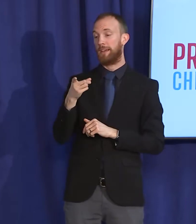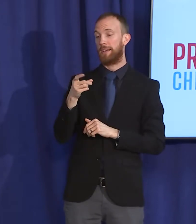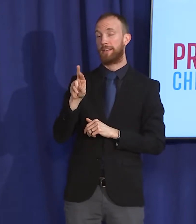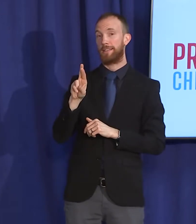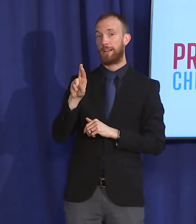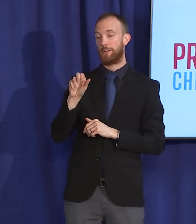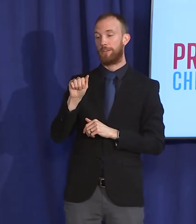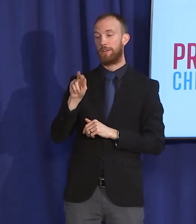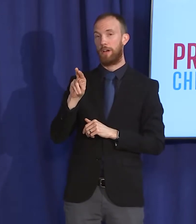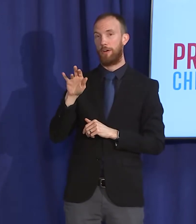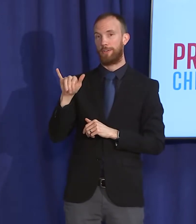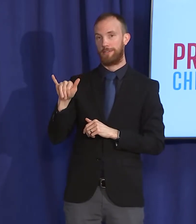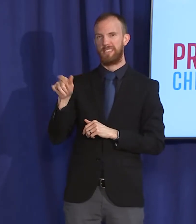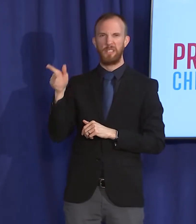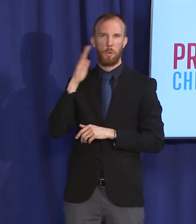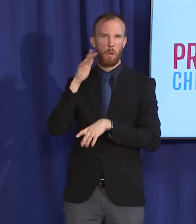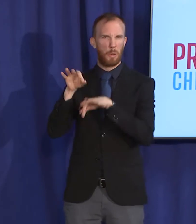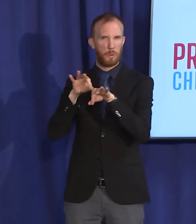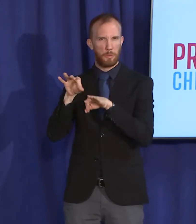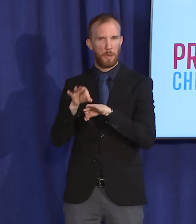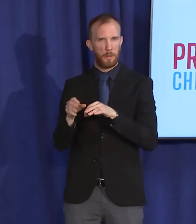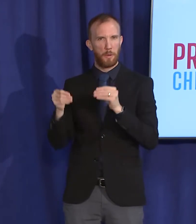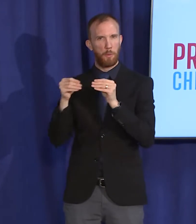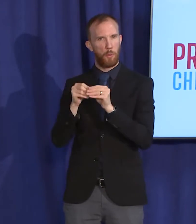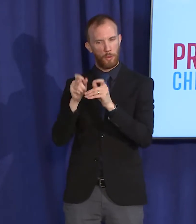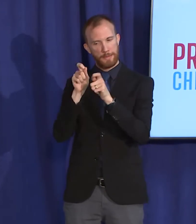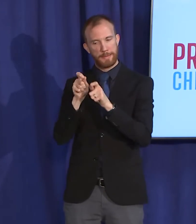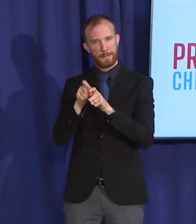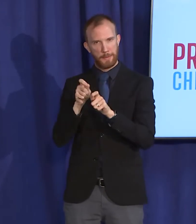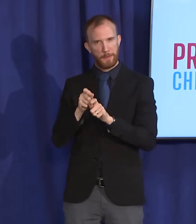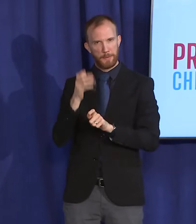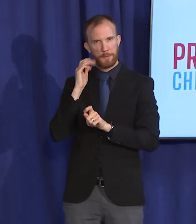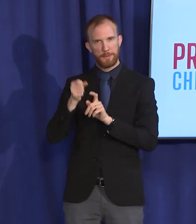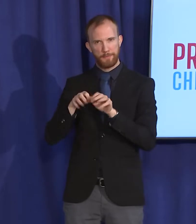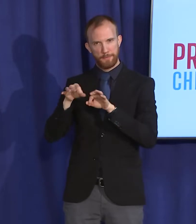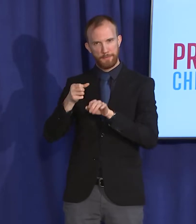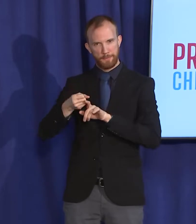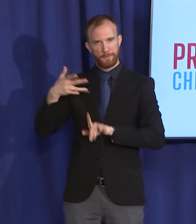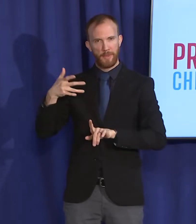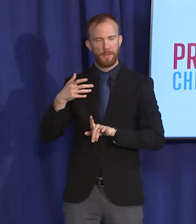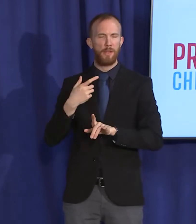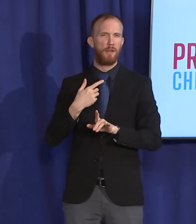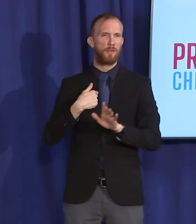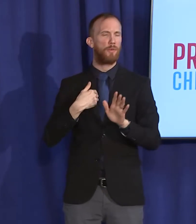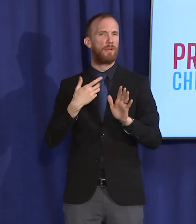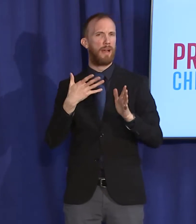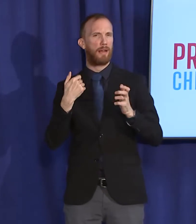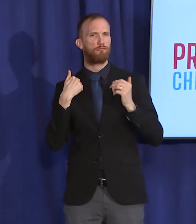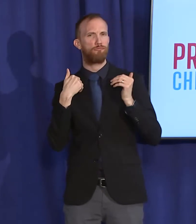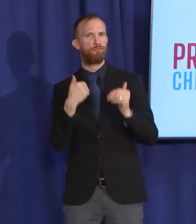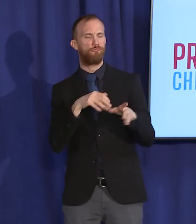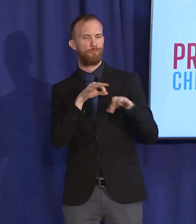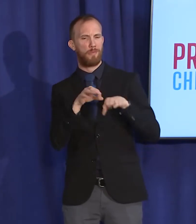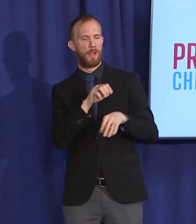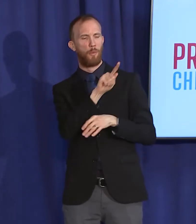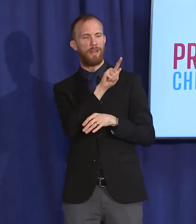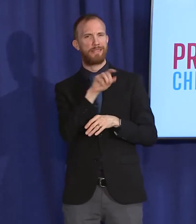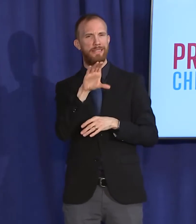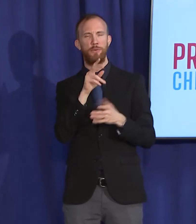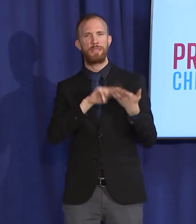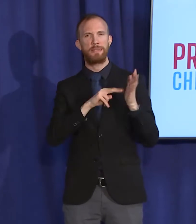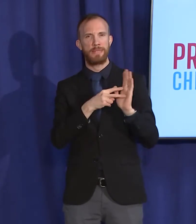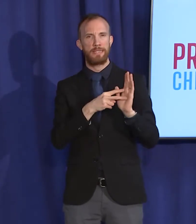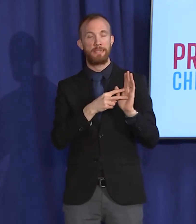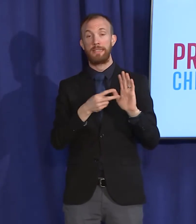but I do want to explain what this shift to 1C does and does not mean. What it means is that starting